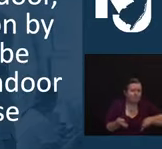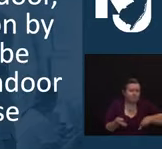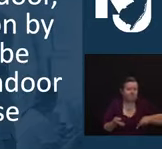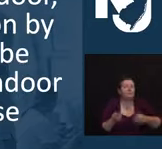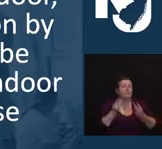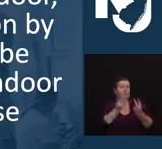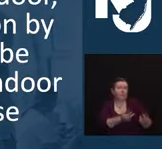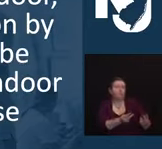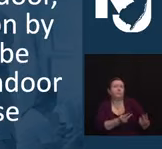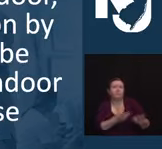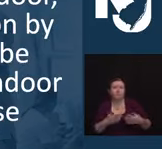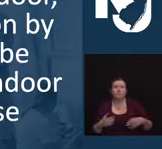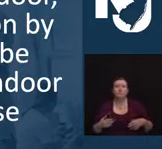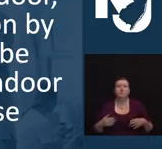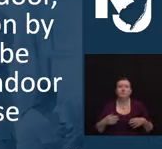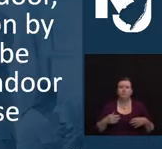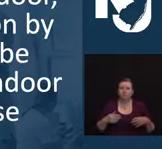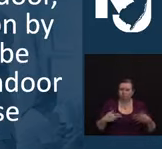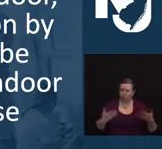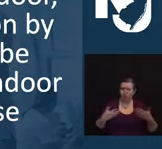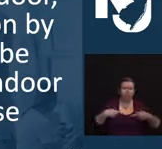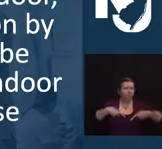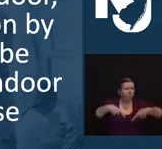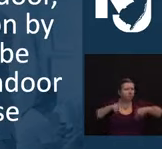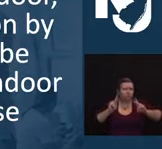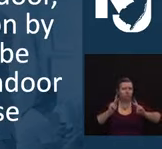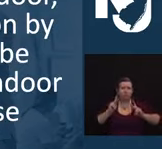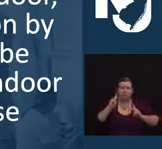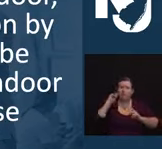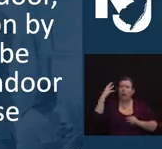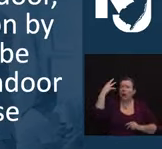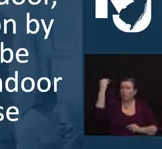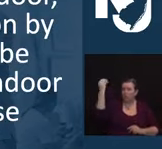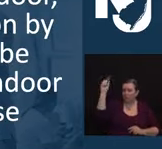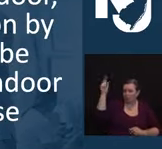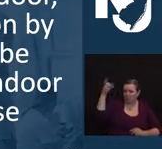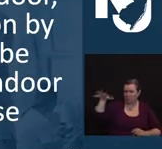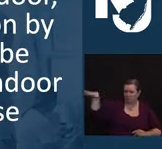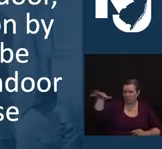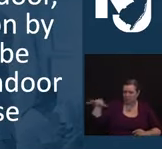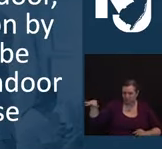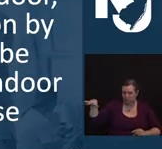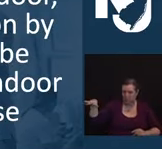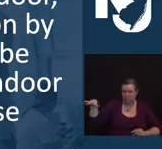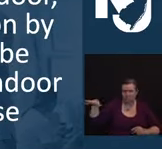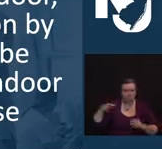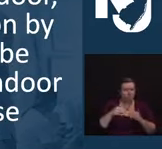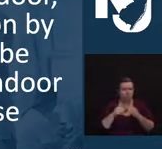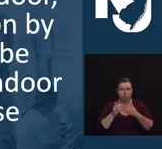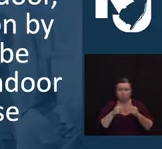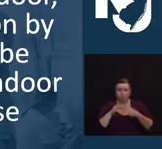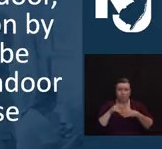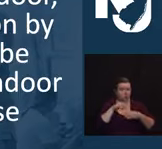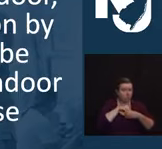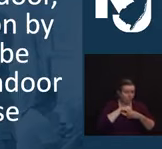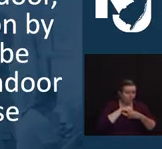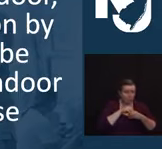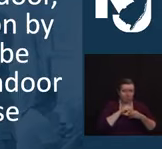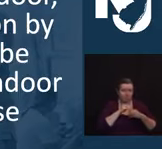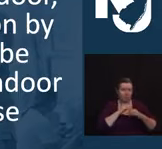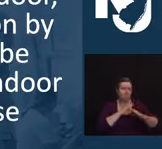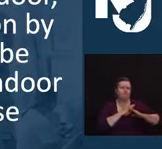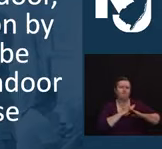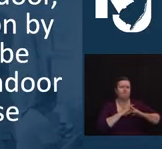indoor visitation is otherwise restricted because of the status of your facility. Essential